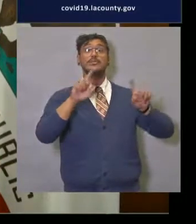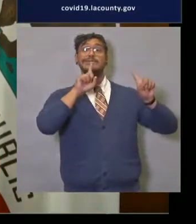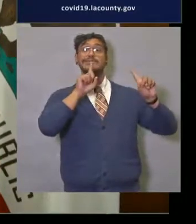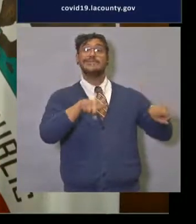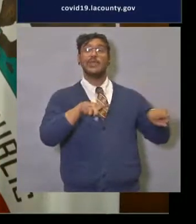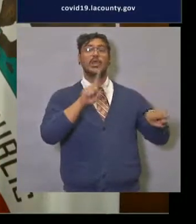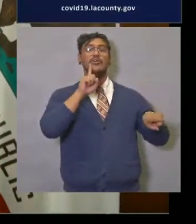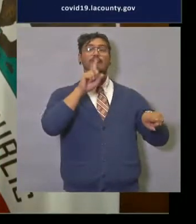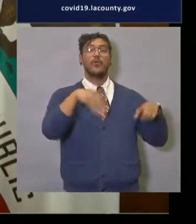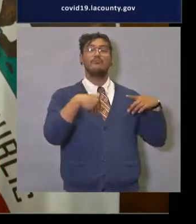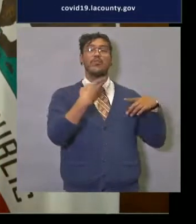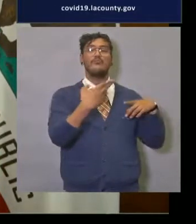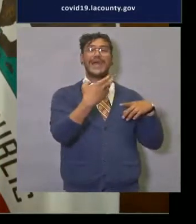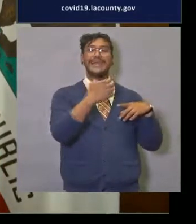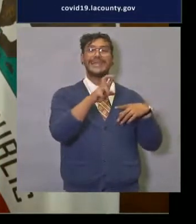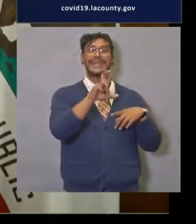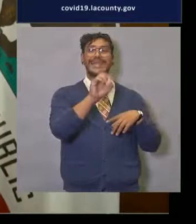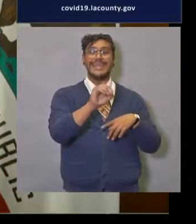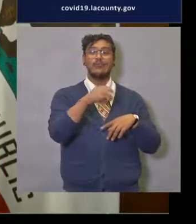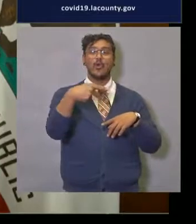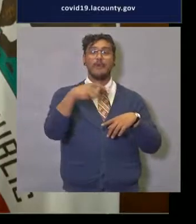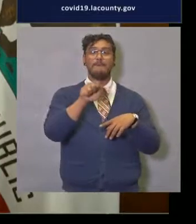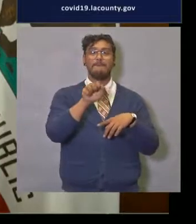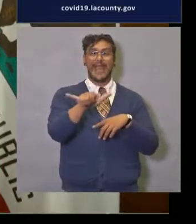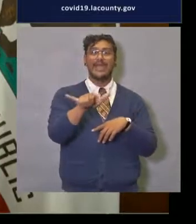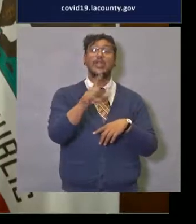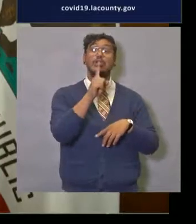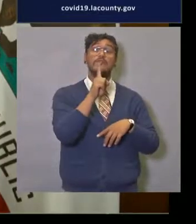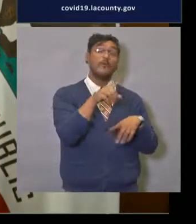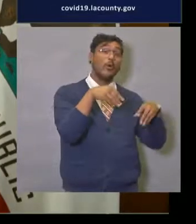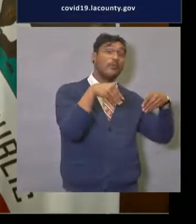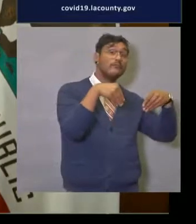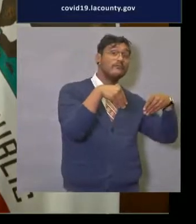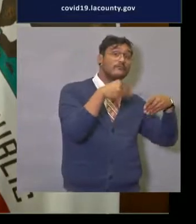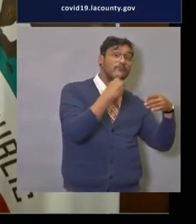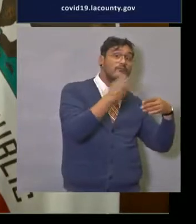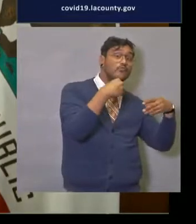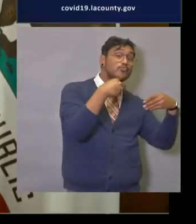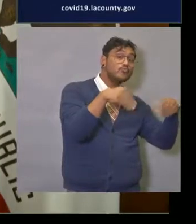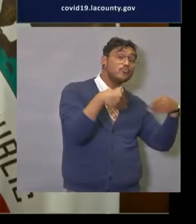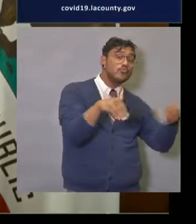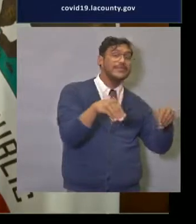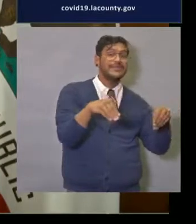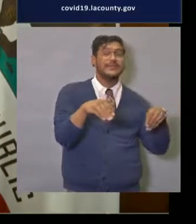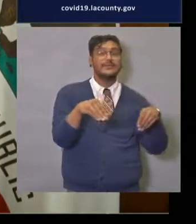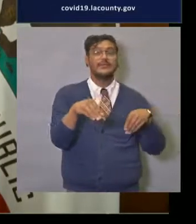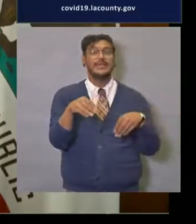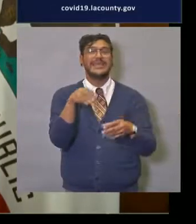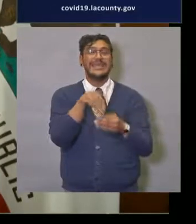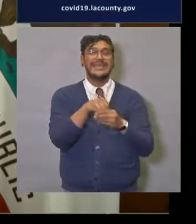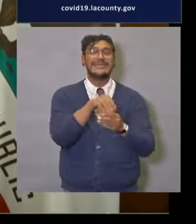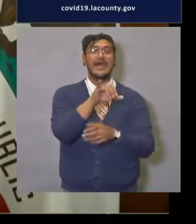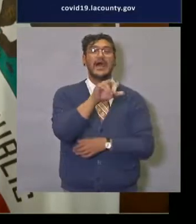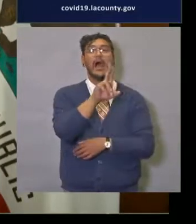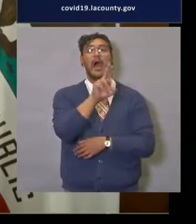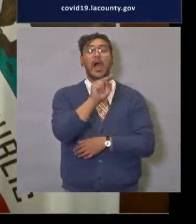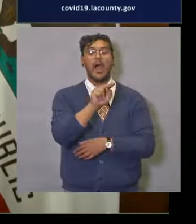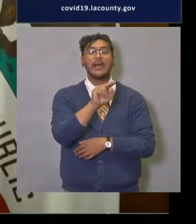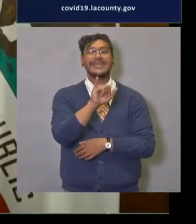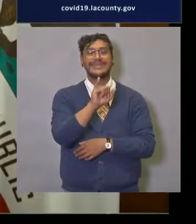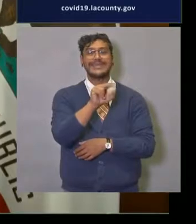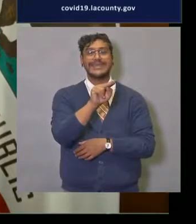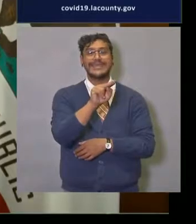hero pay to grocery and drug retail employees in unincorporated areas of Los Angeles